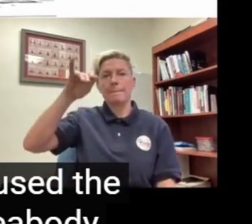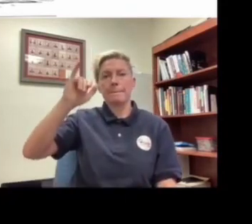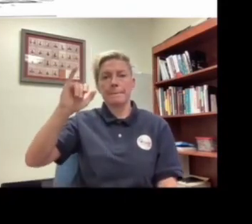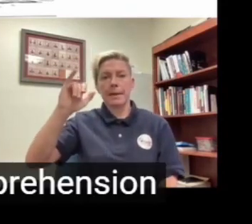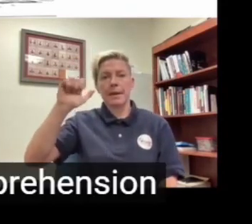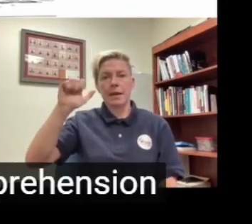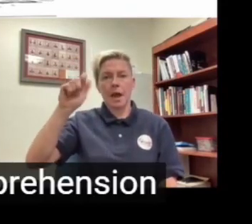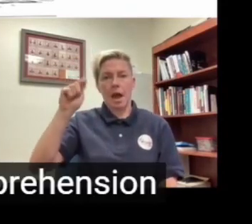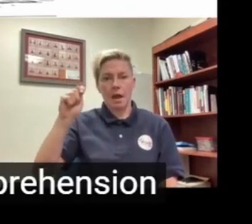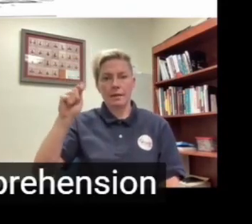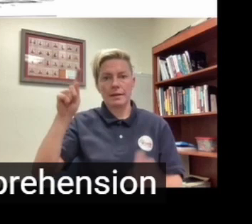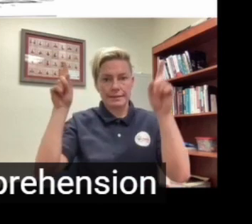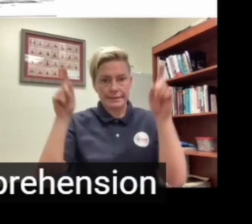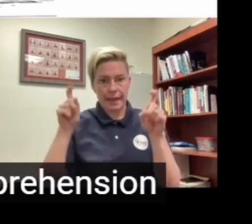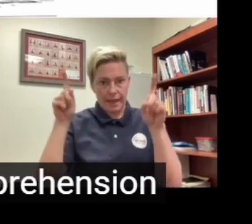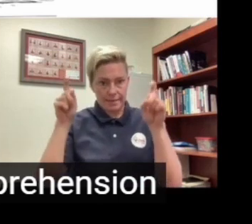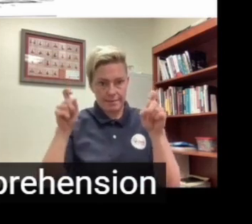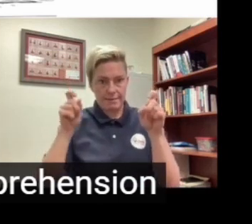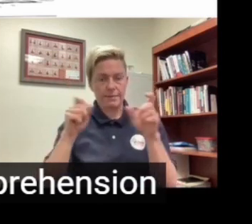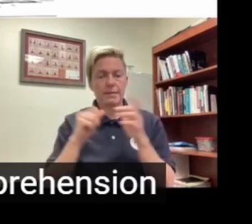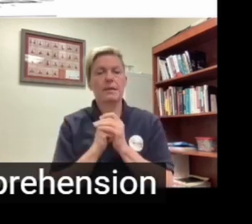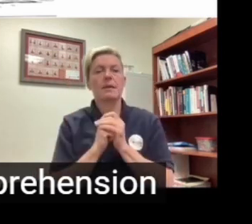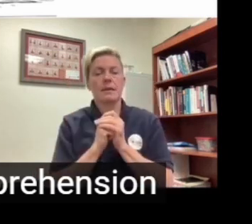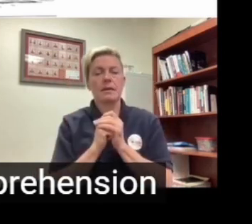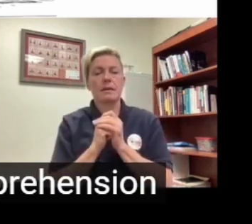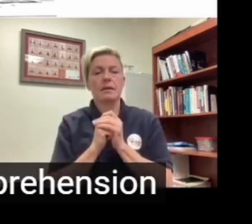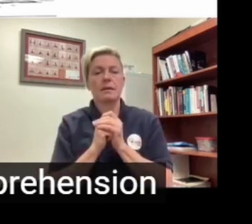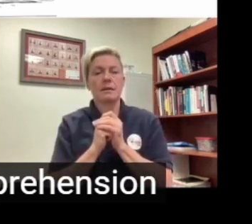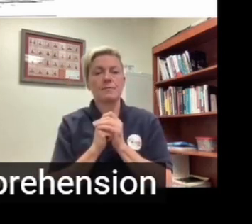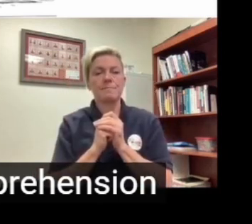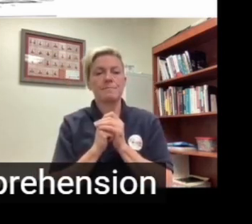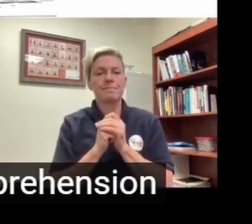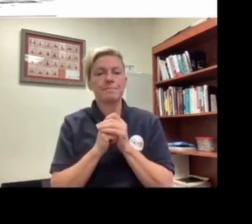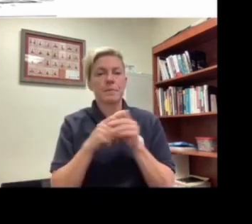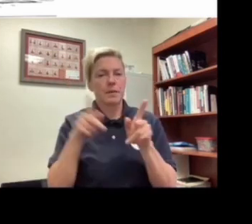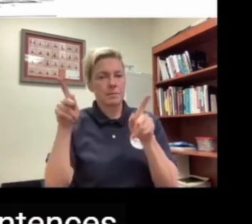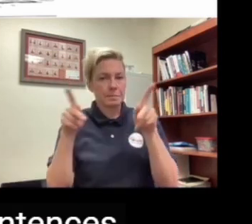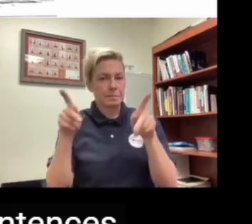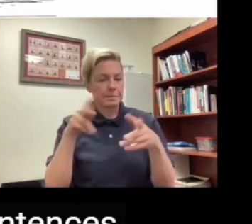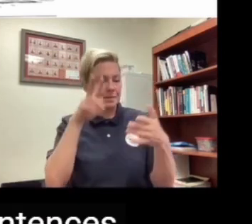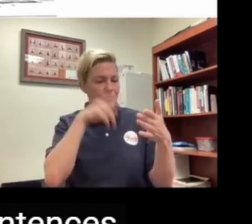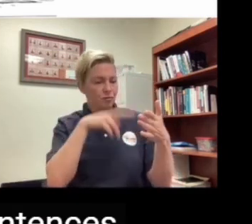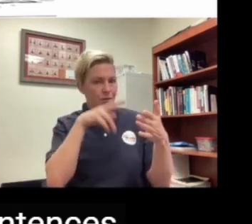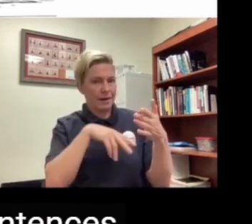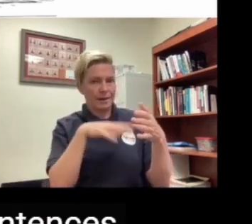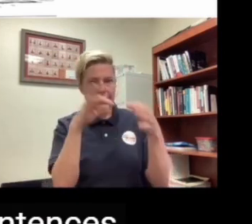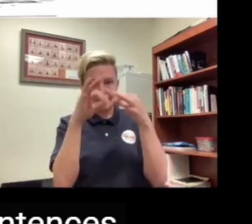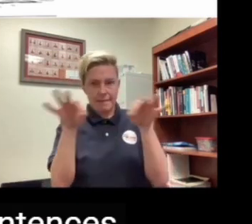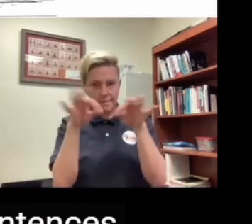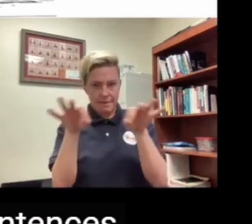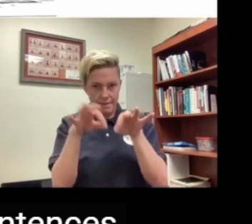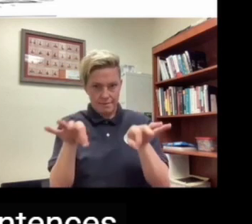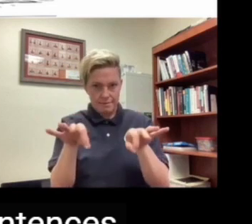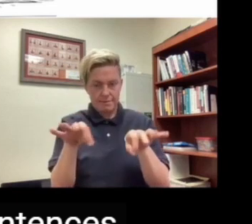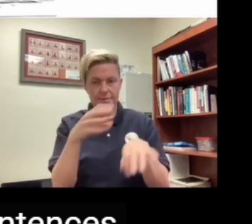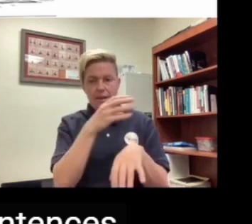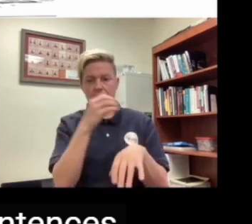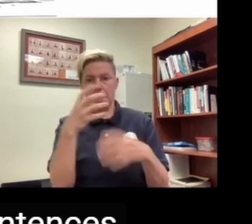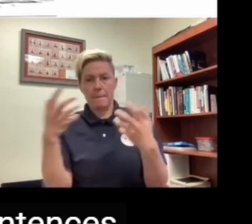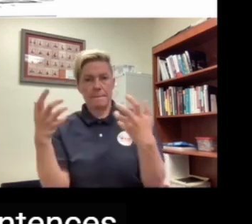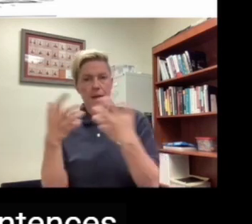test, Peabody Individual Achievement Test, Reading Comprehension Subtest. In this test, participants read